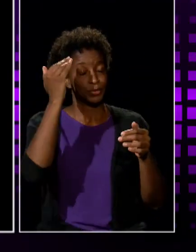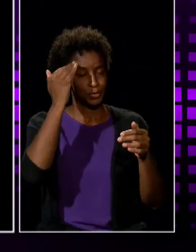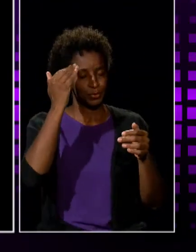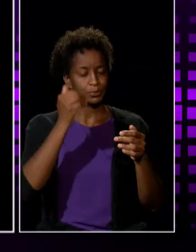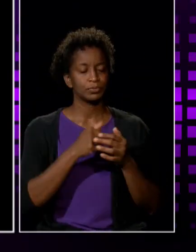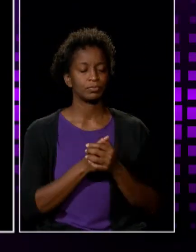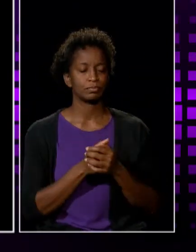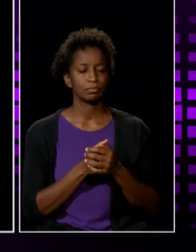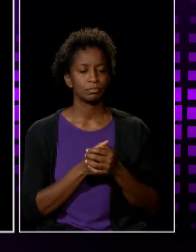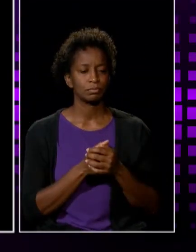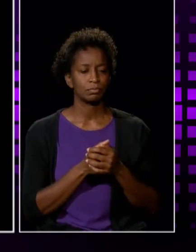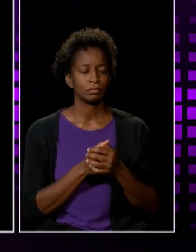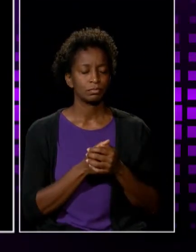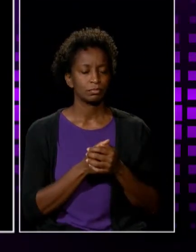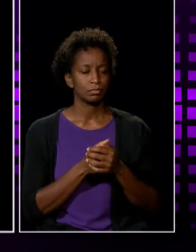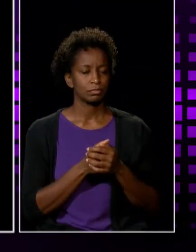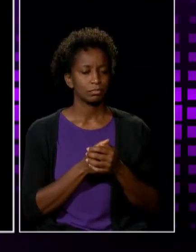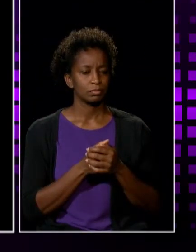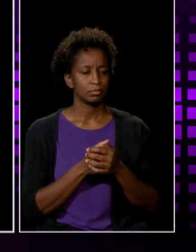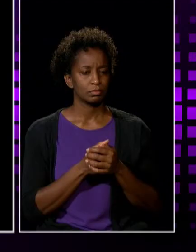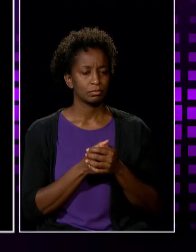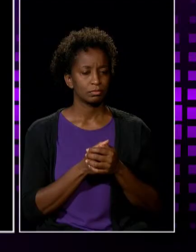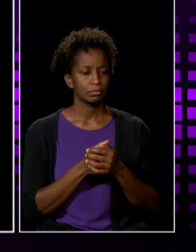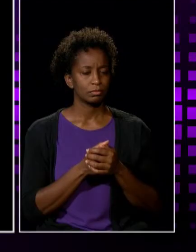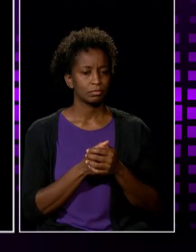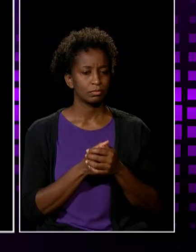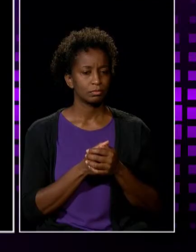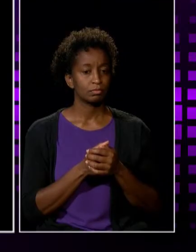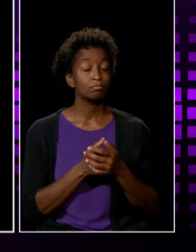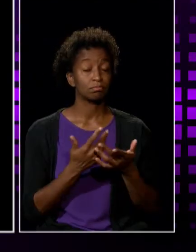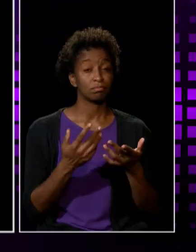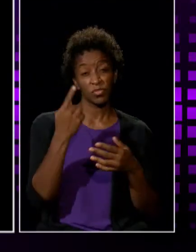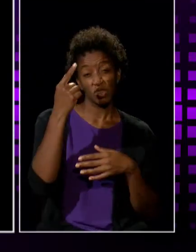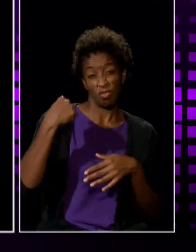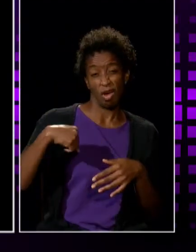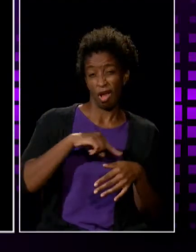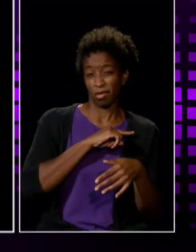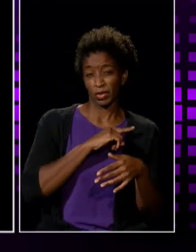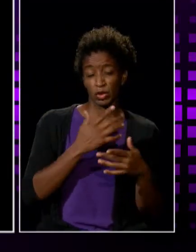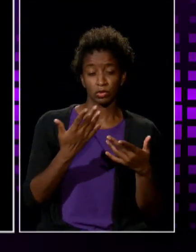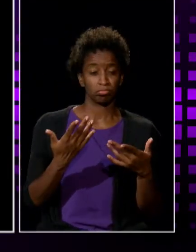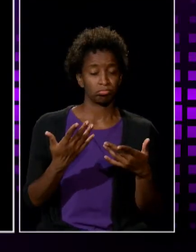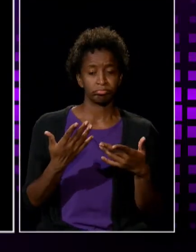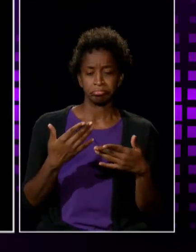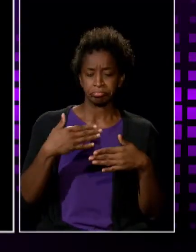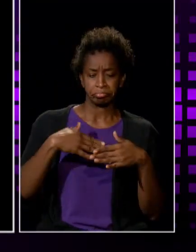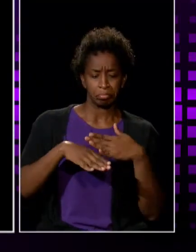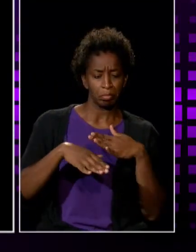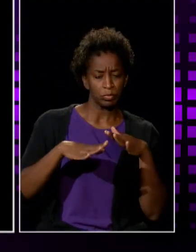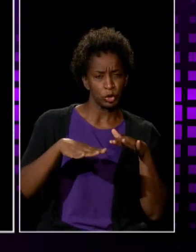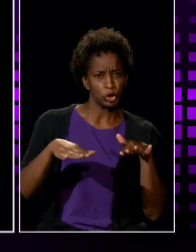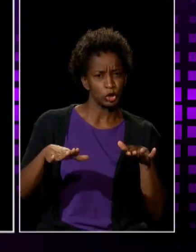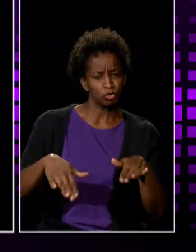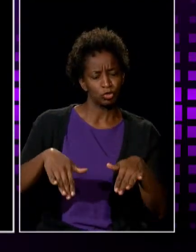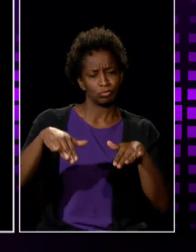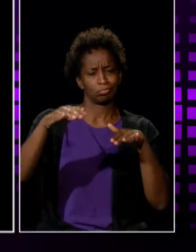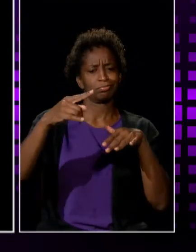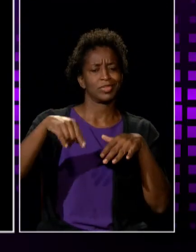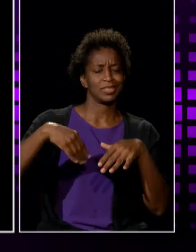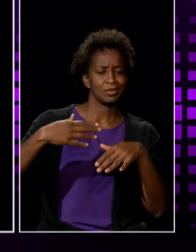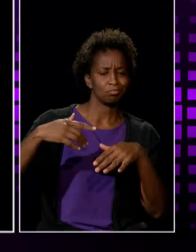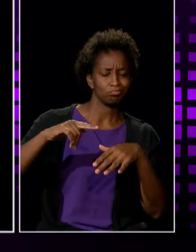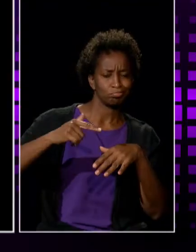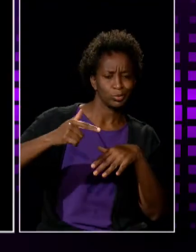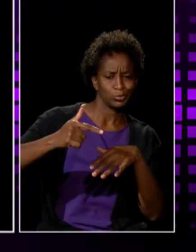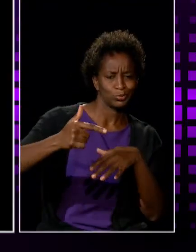now and for the next generation. It changes the whole narrative of our history, and that